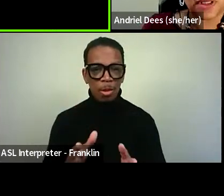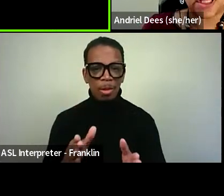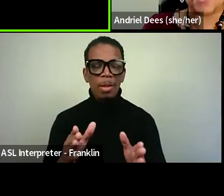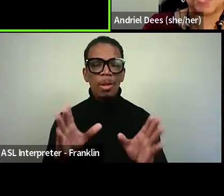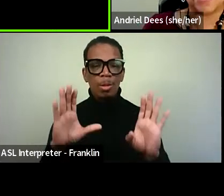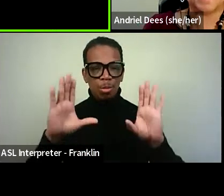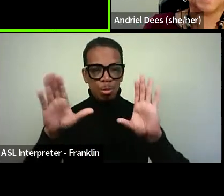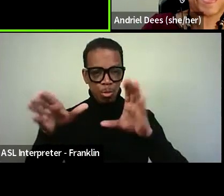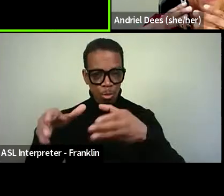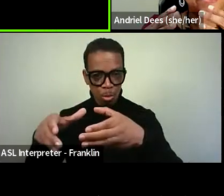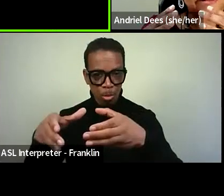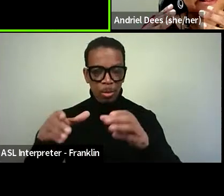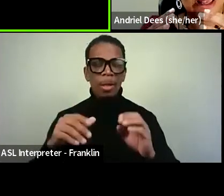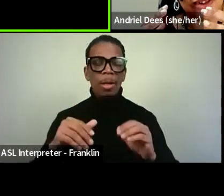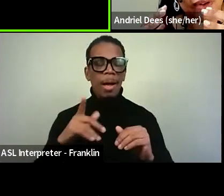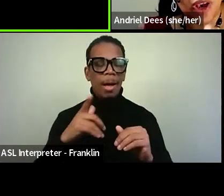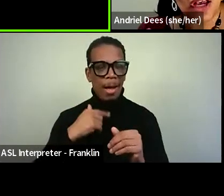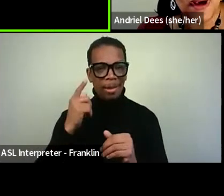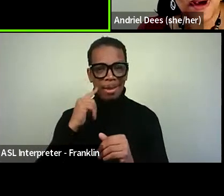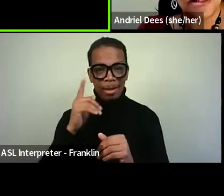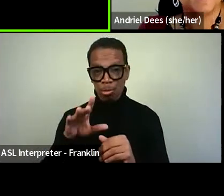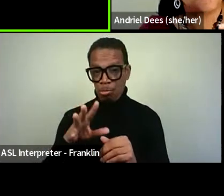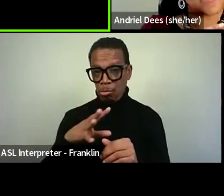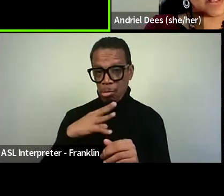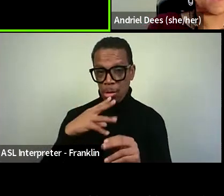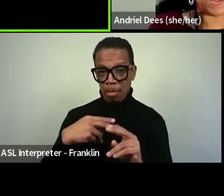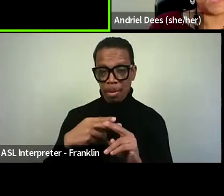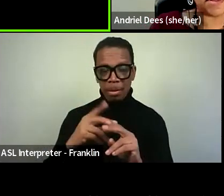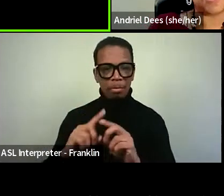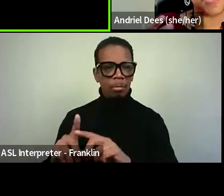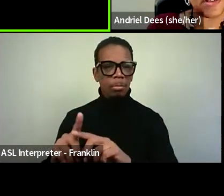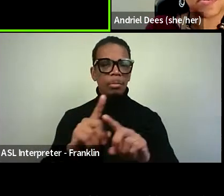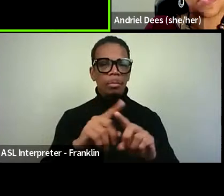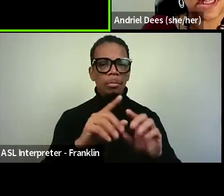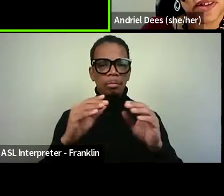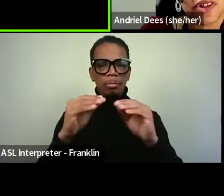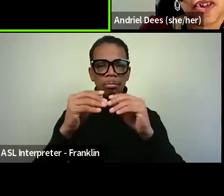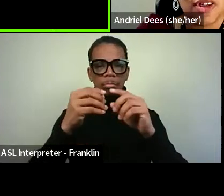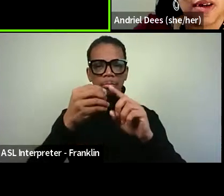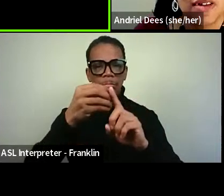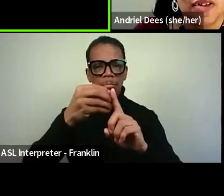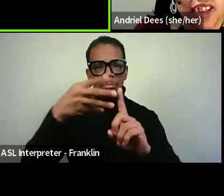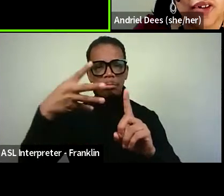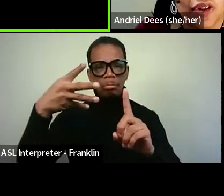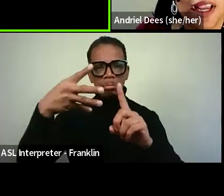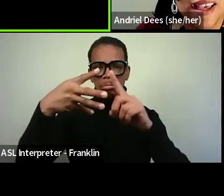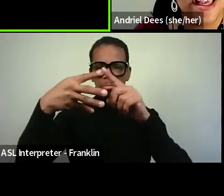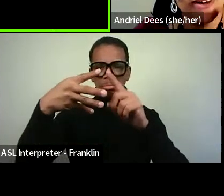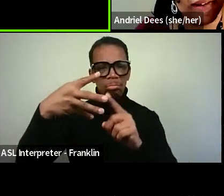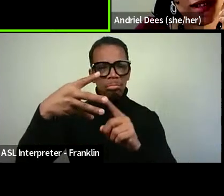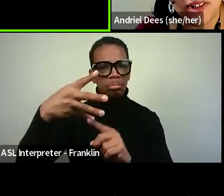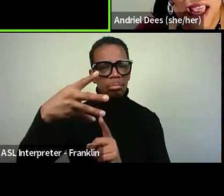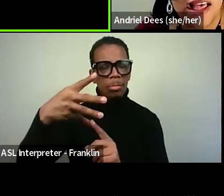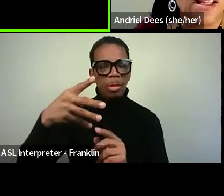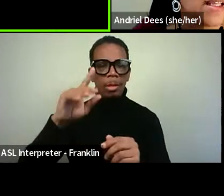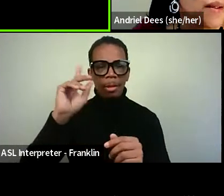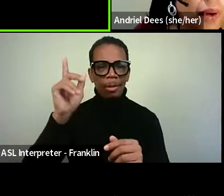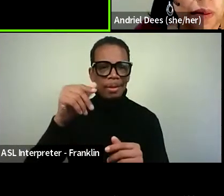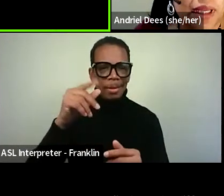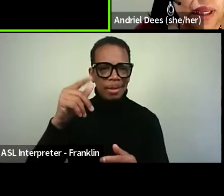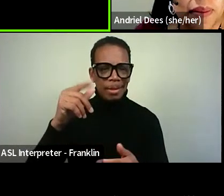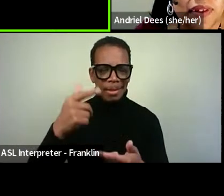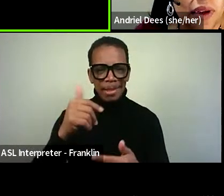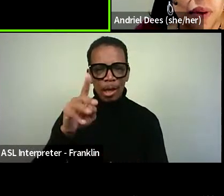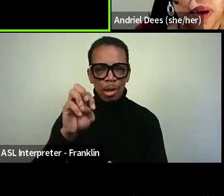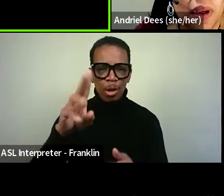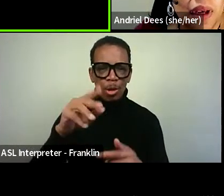student populations. I think as you talk about the different subpopulations as it relates to gender, that intersectionality